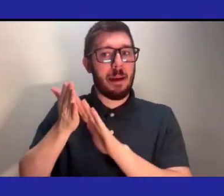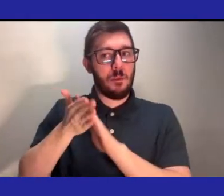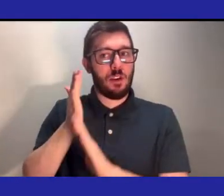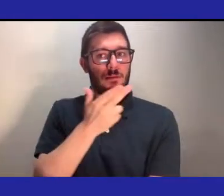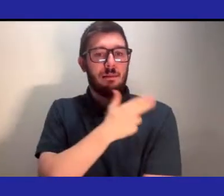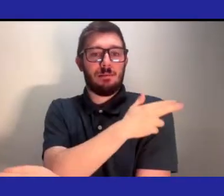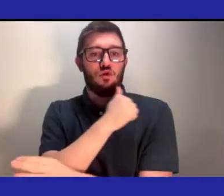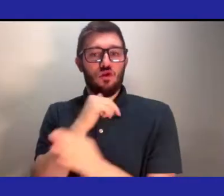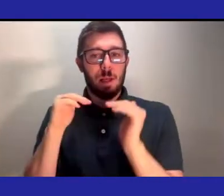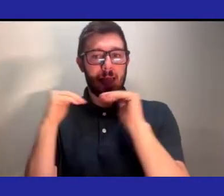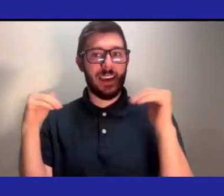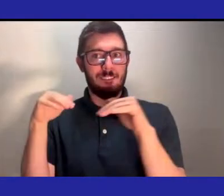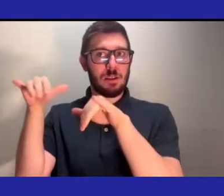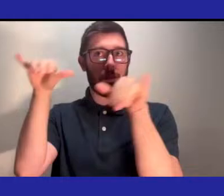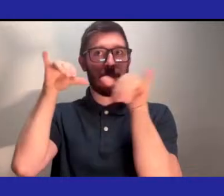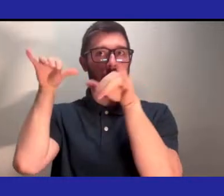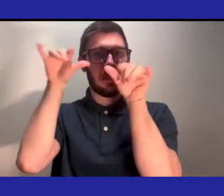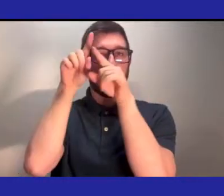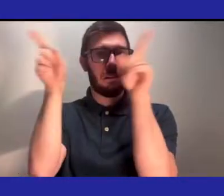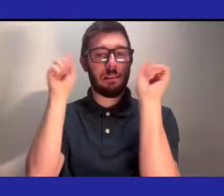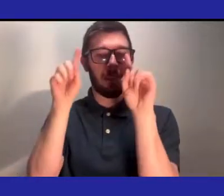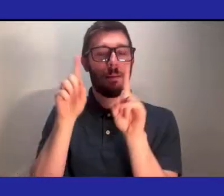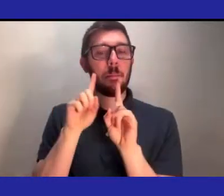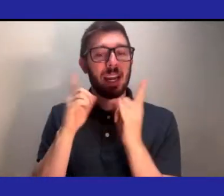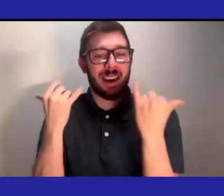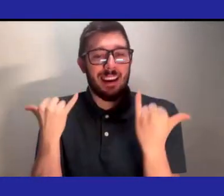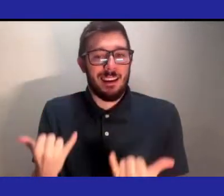level now as a